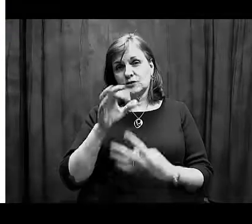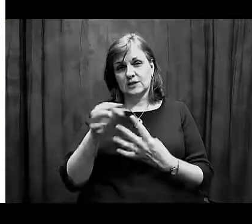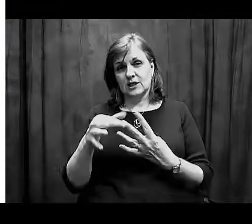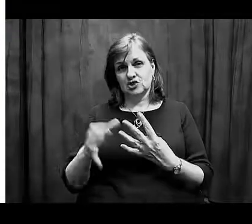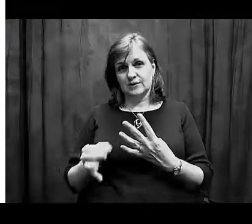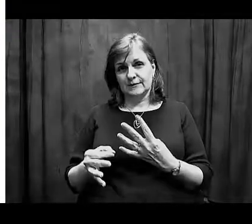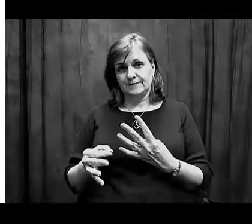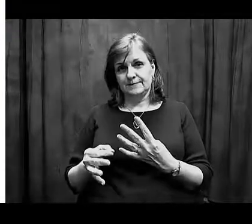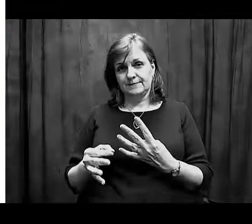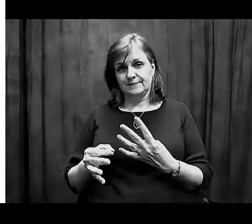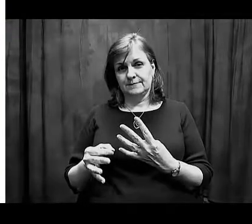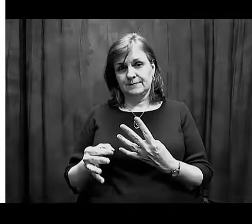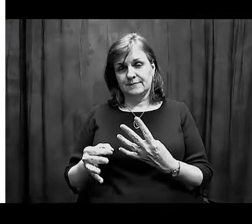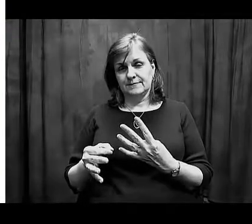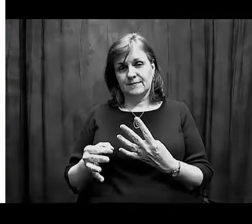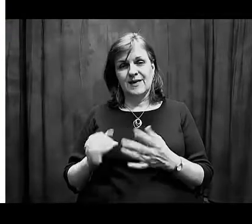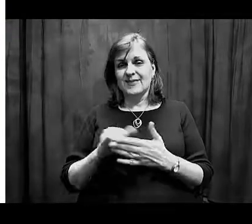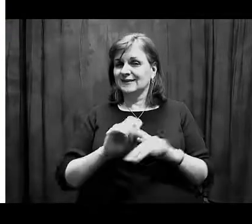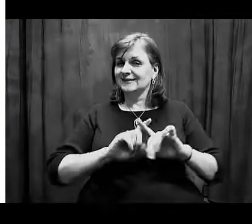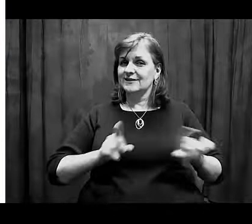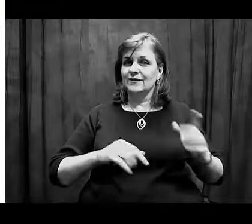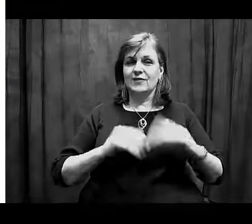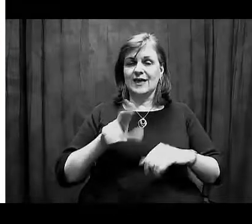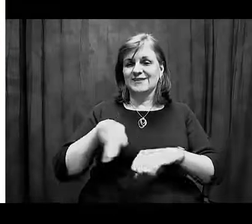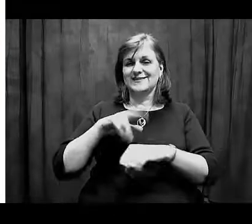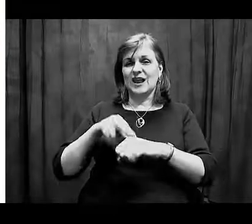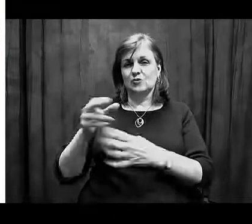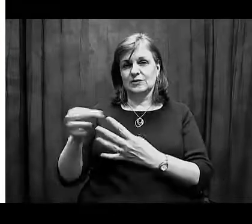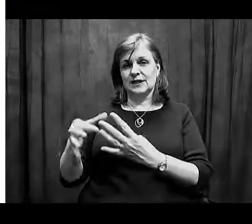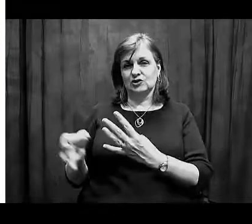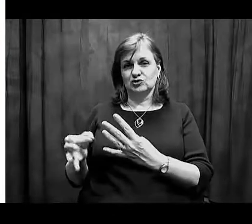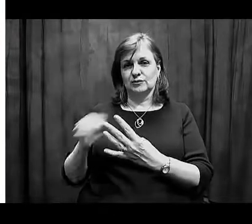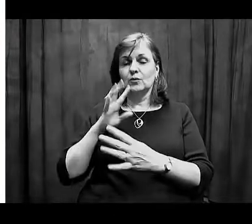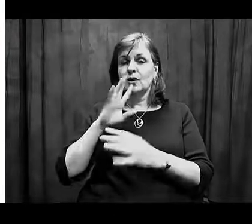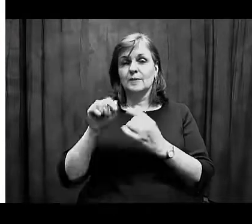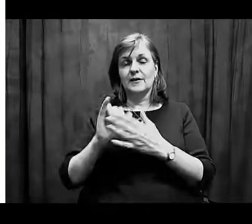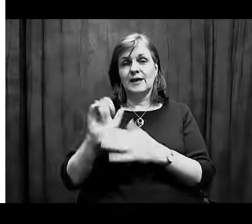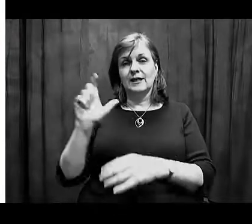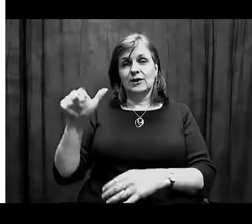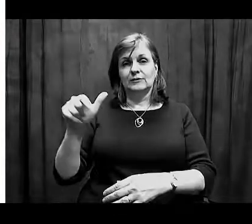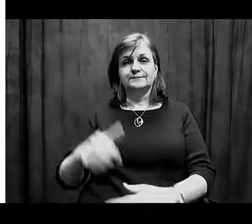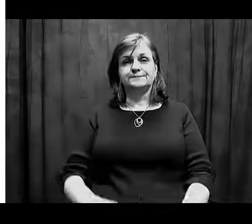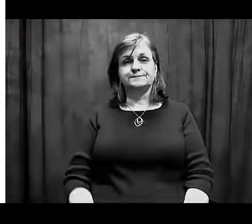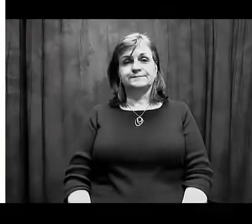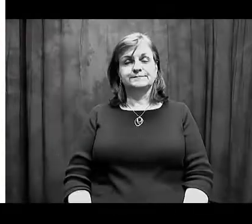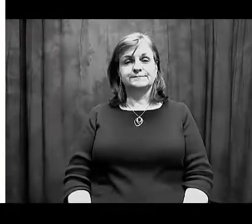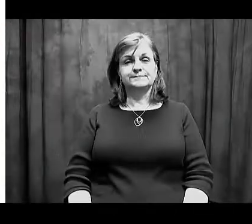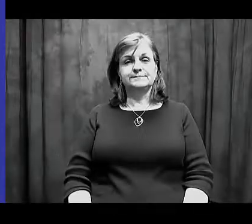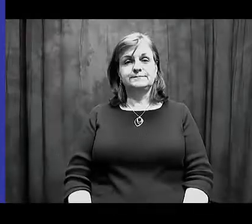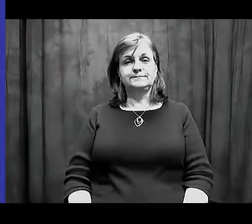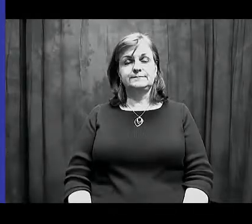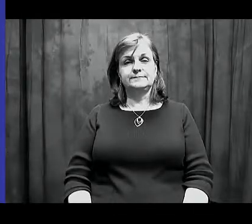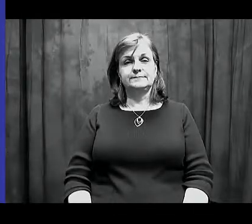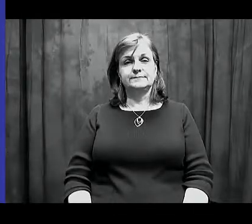selection. Very different than when we look at natural selection. We'll talk about this a